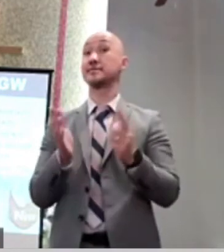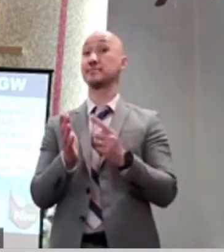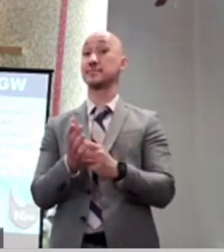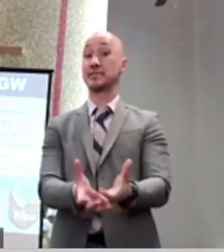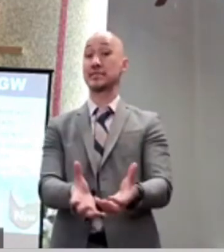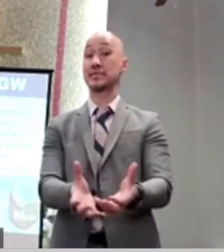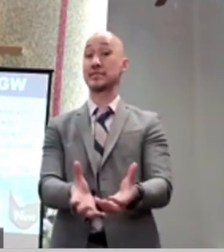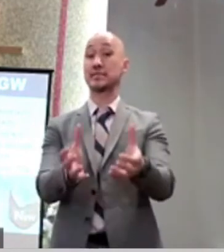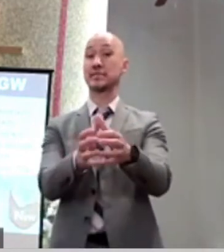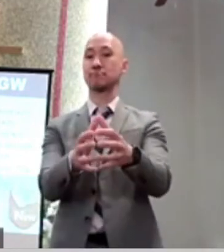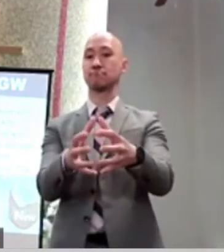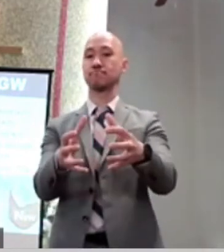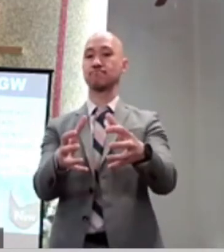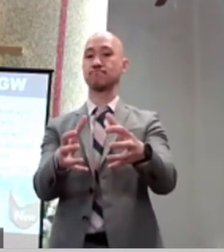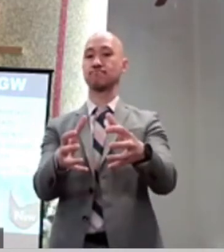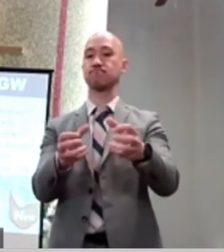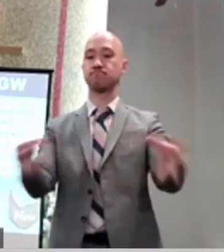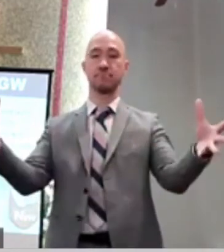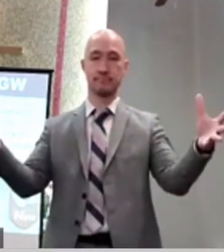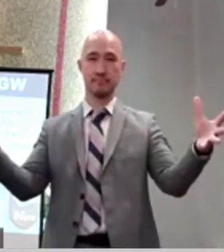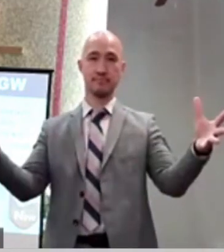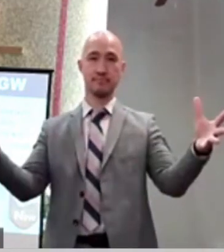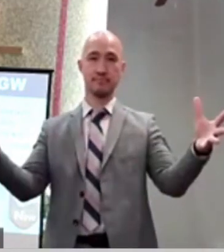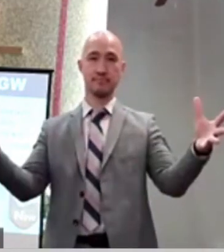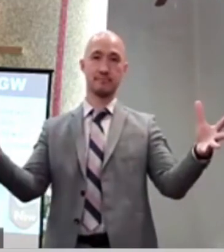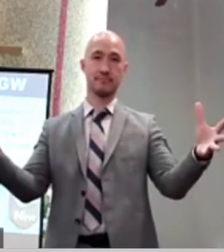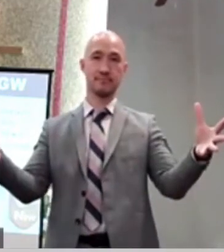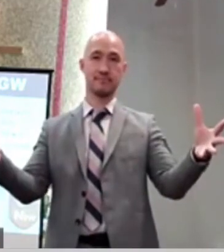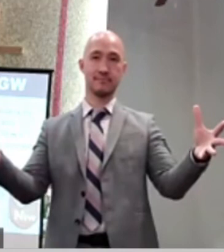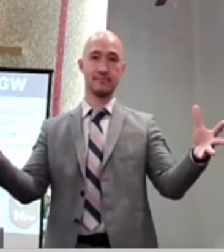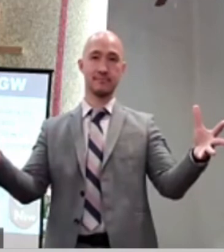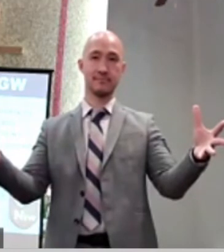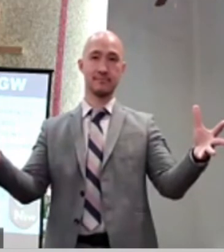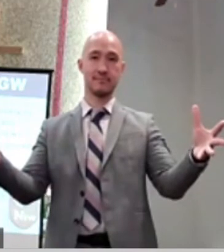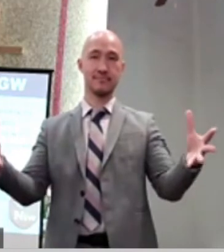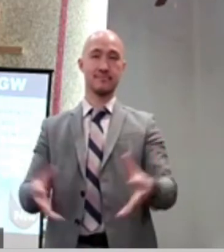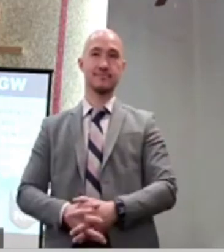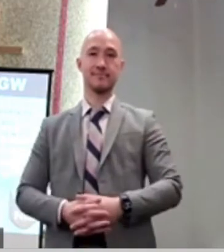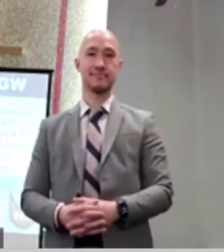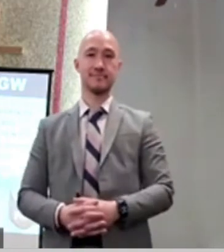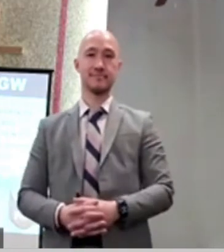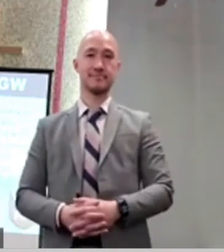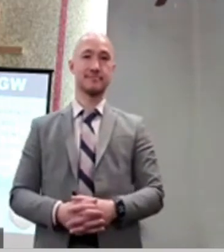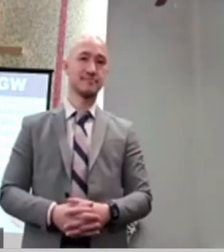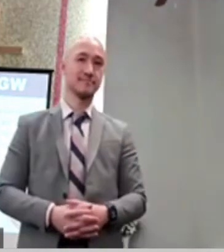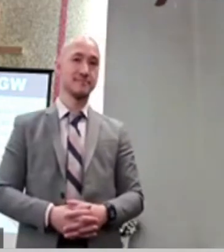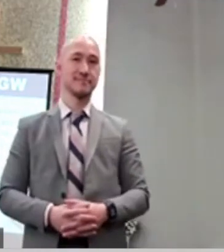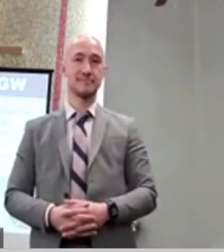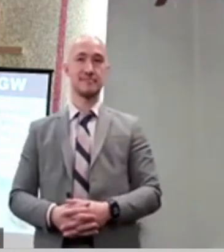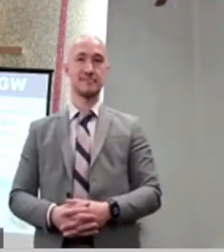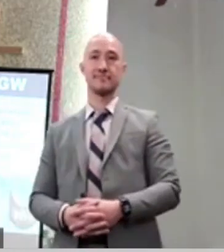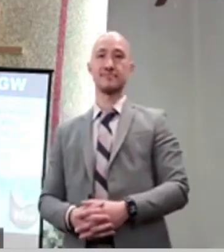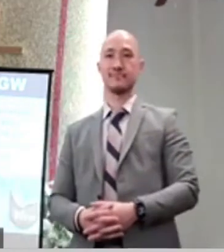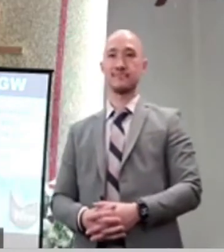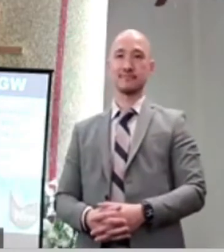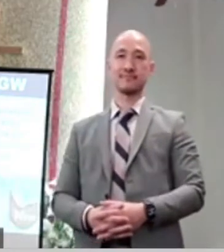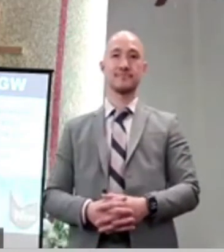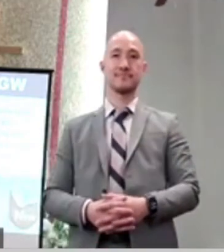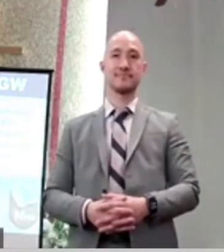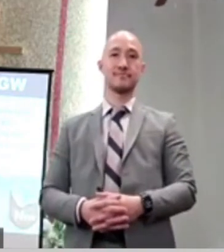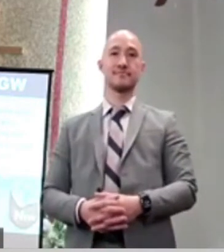happen? The old wineskin was already brittle. You know what happens to leather coats after a long time, right? I had